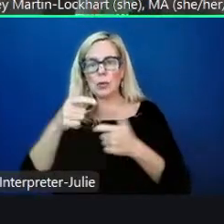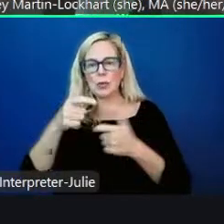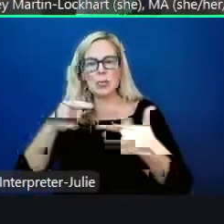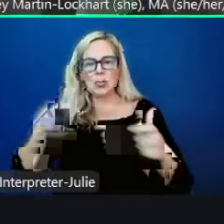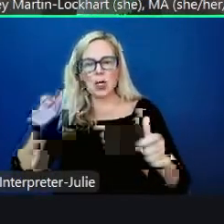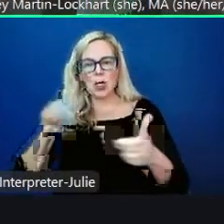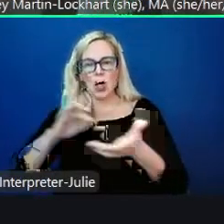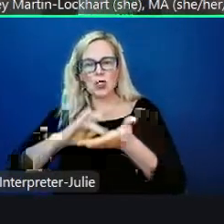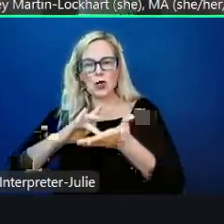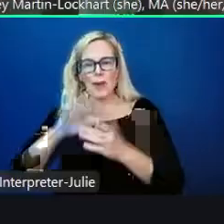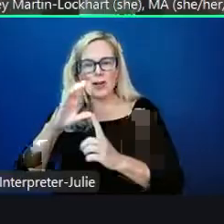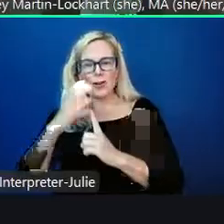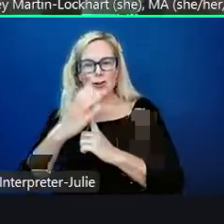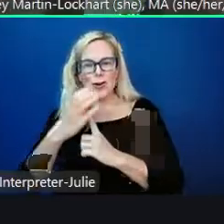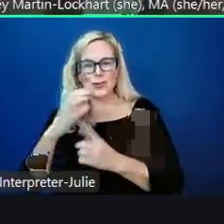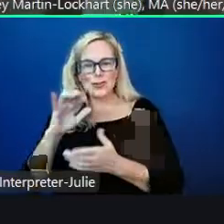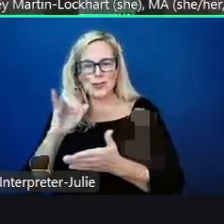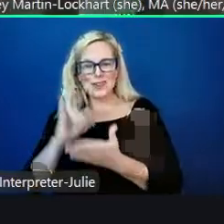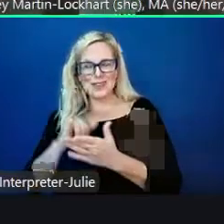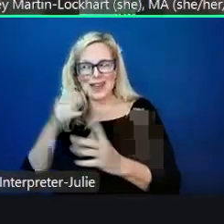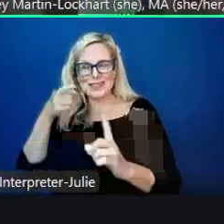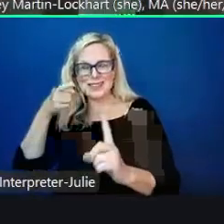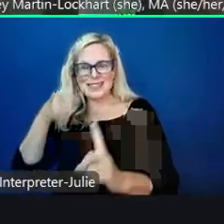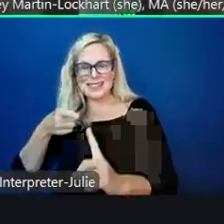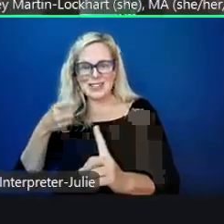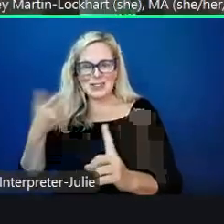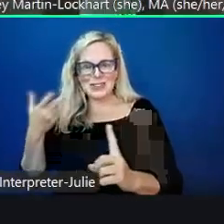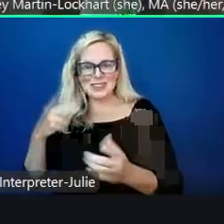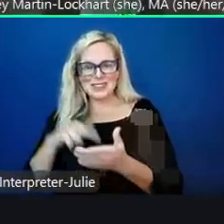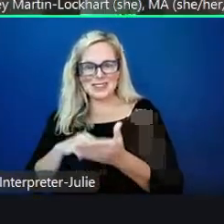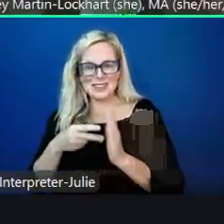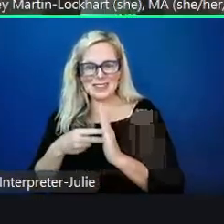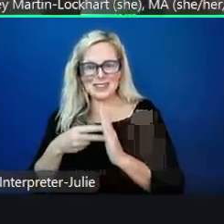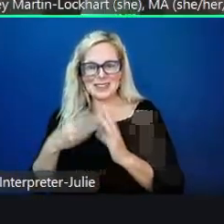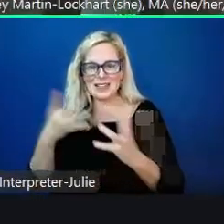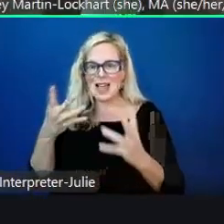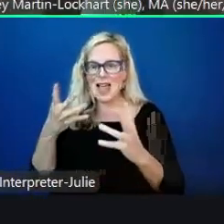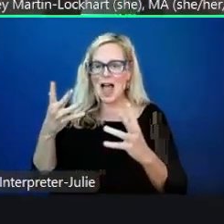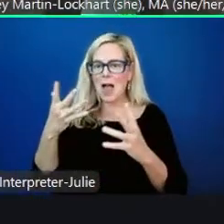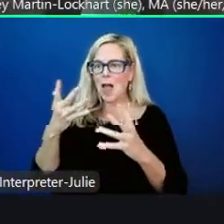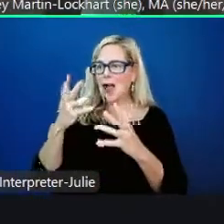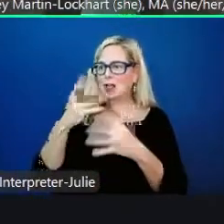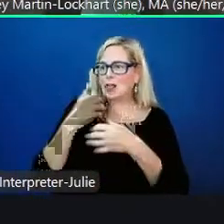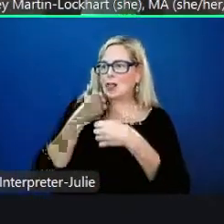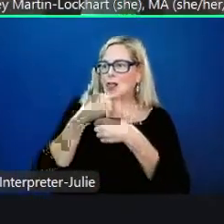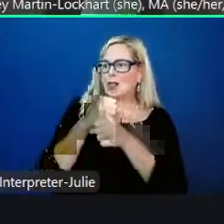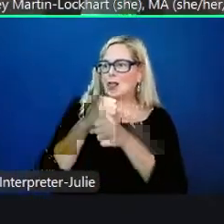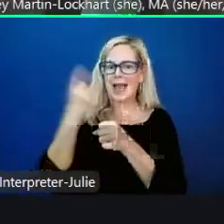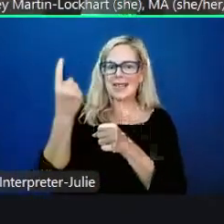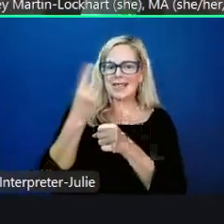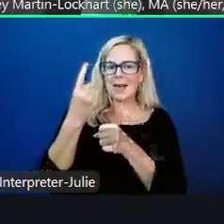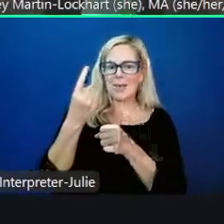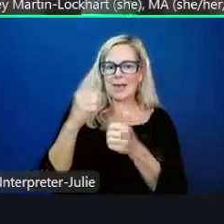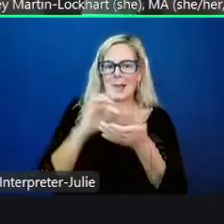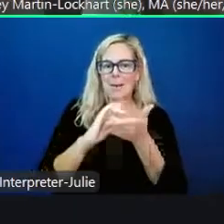is their intention. Quote, "I'd like to create something that medicine could emulate. I